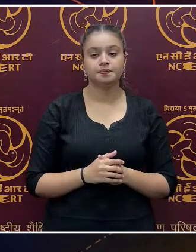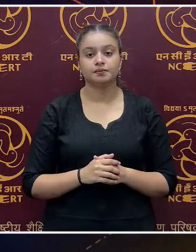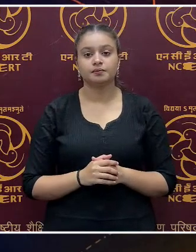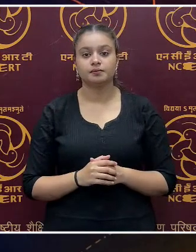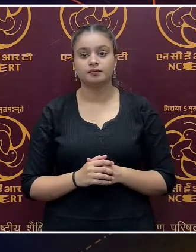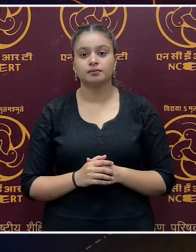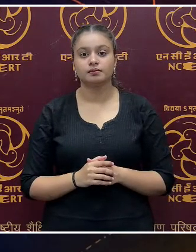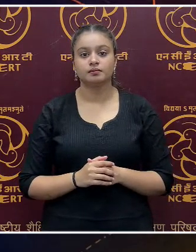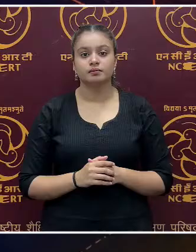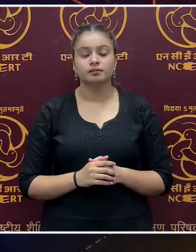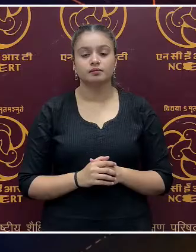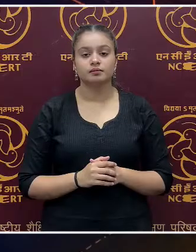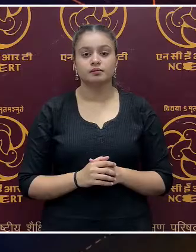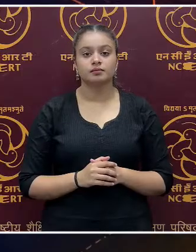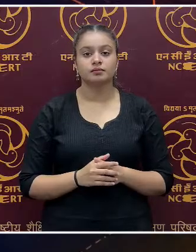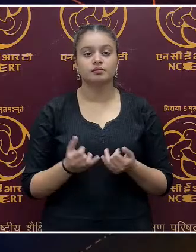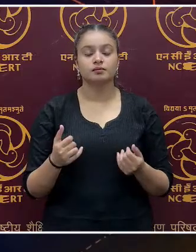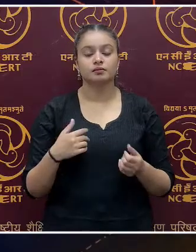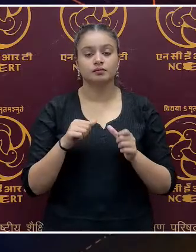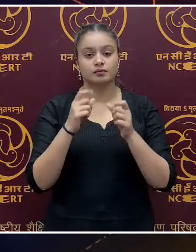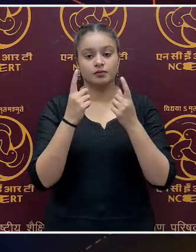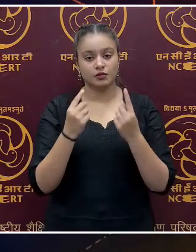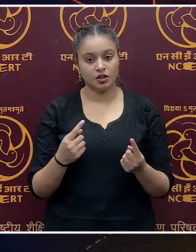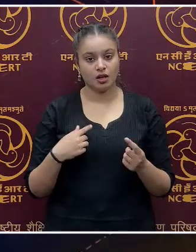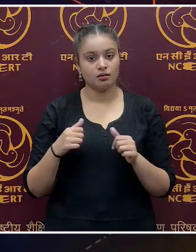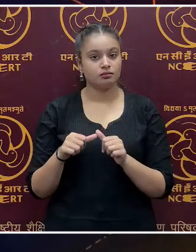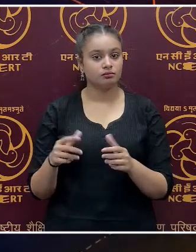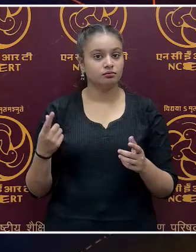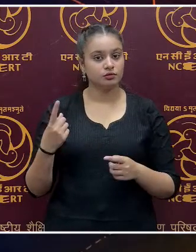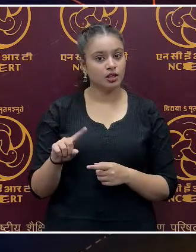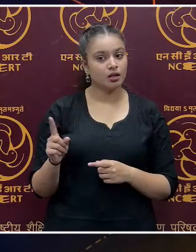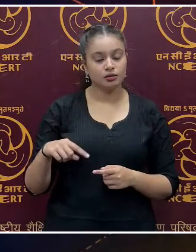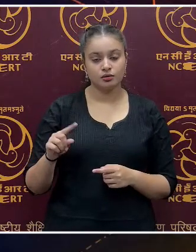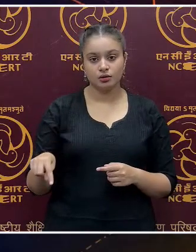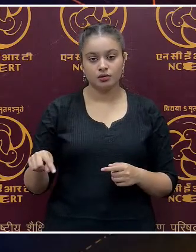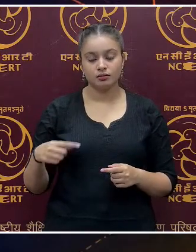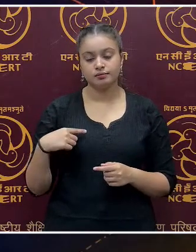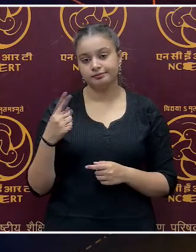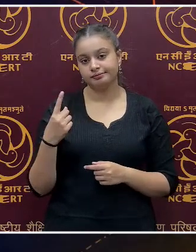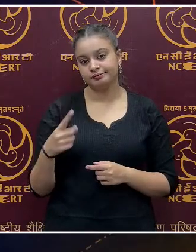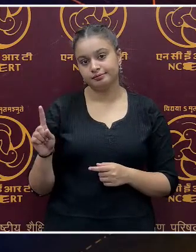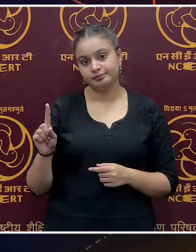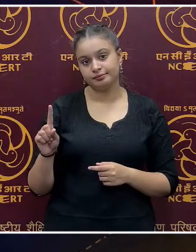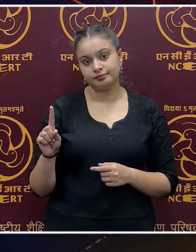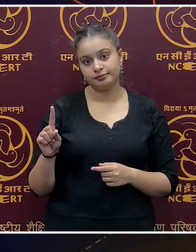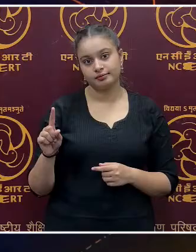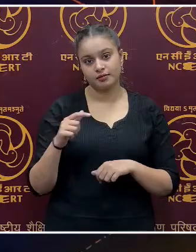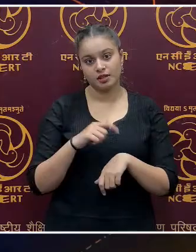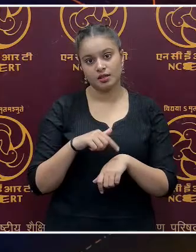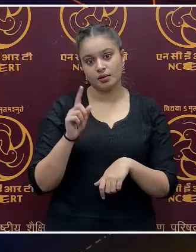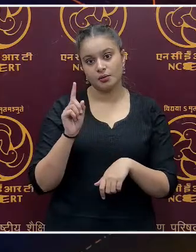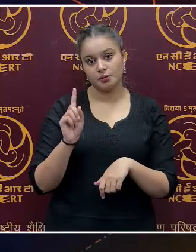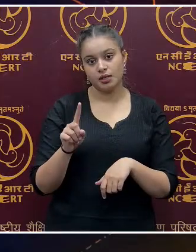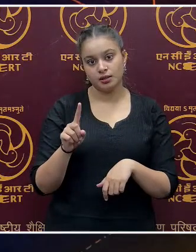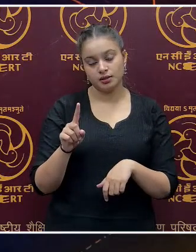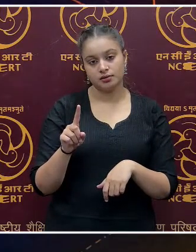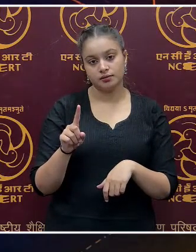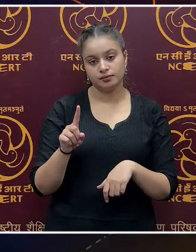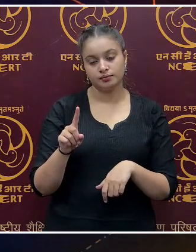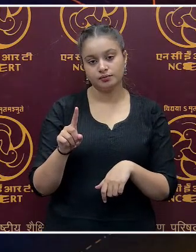degrees, then we will check our answer. Correct. 1 hour